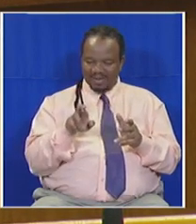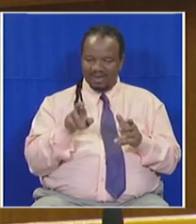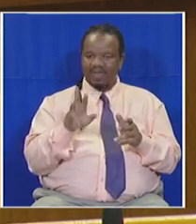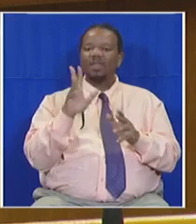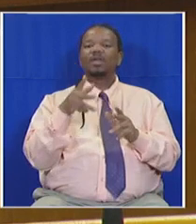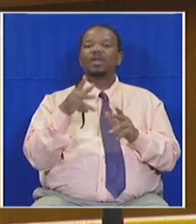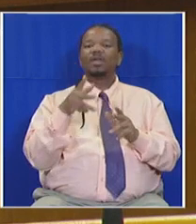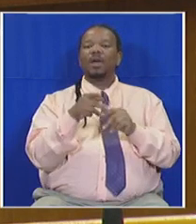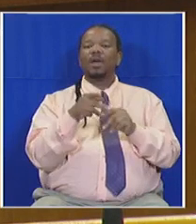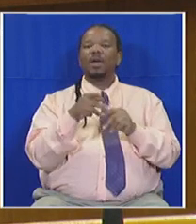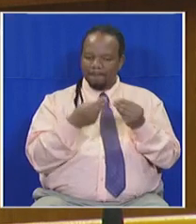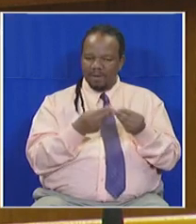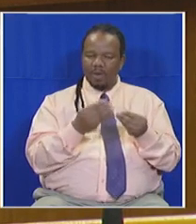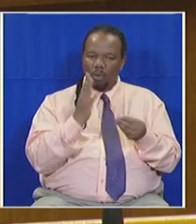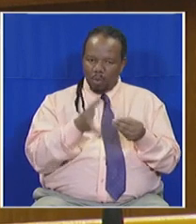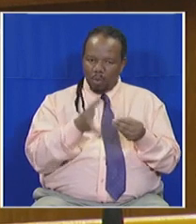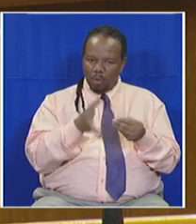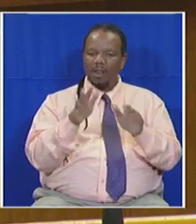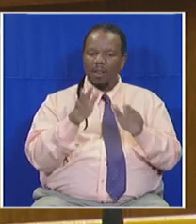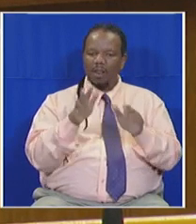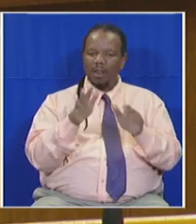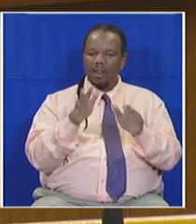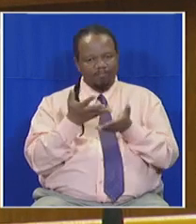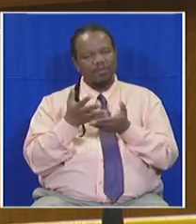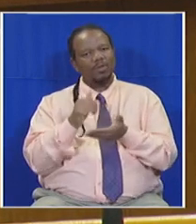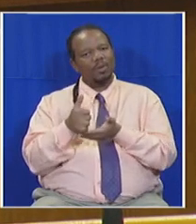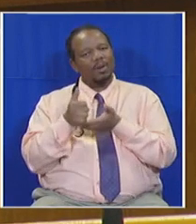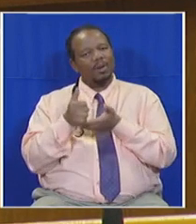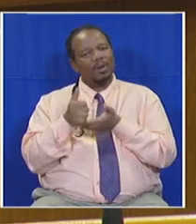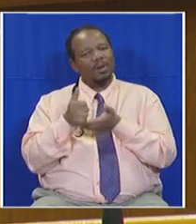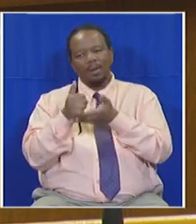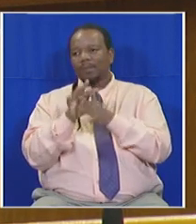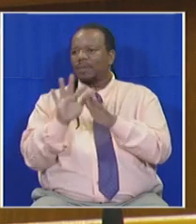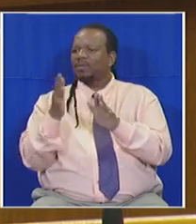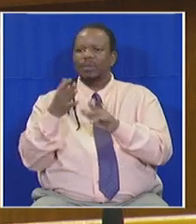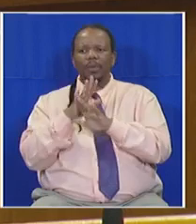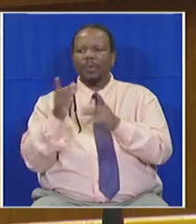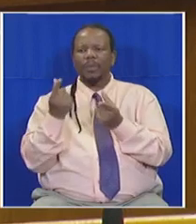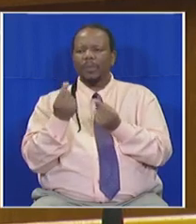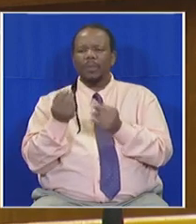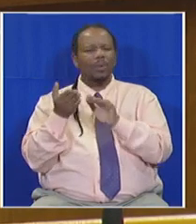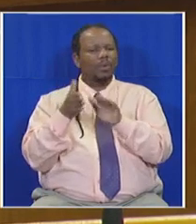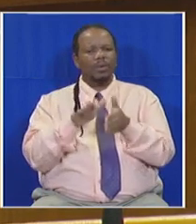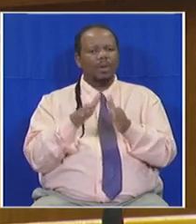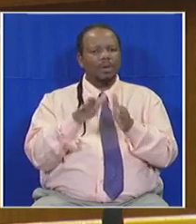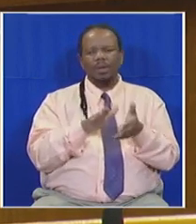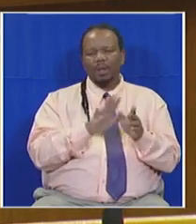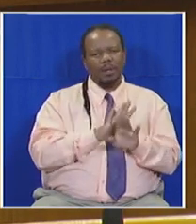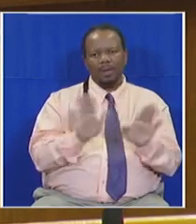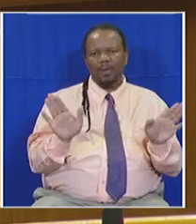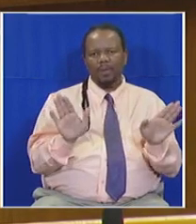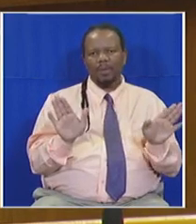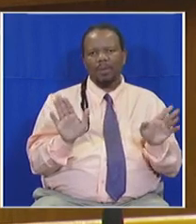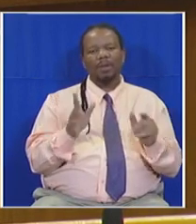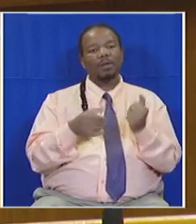practice. We believe this will go a long way to reducing the number of fatalities emanating from the practice. Deputy